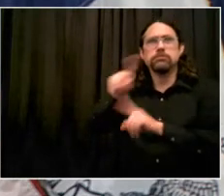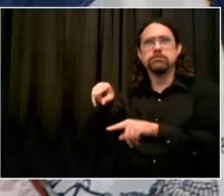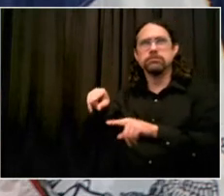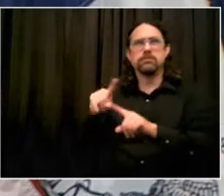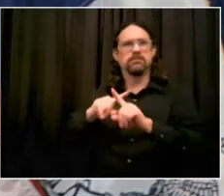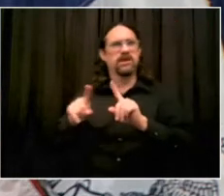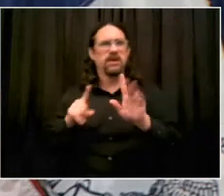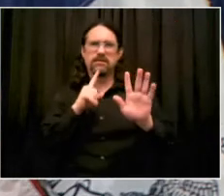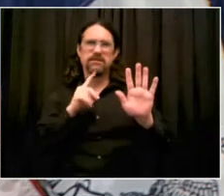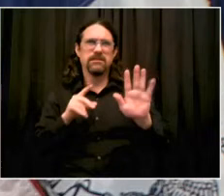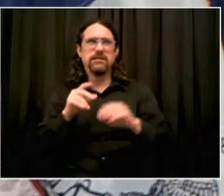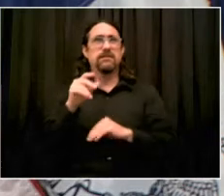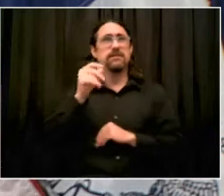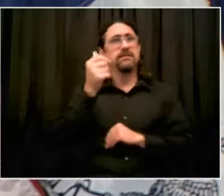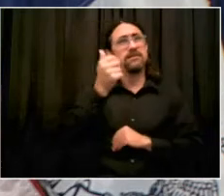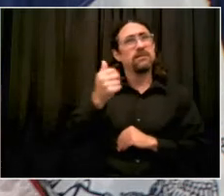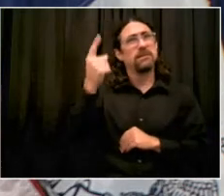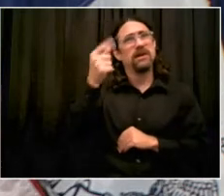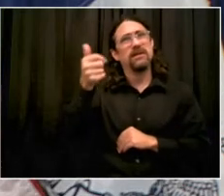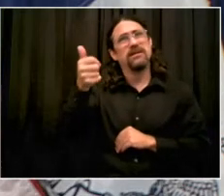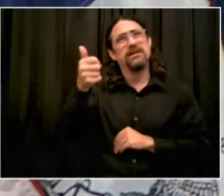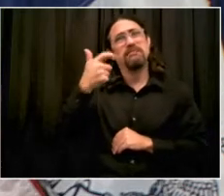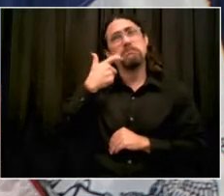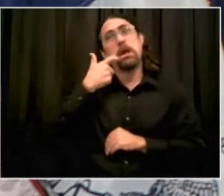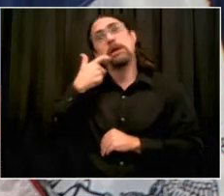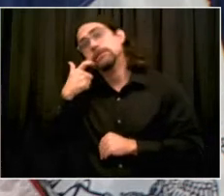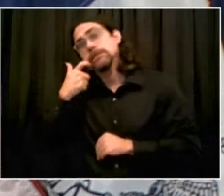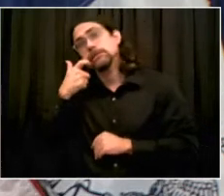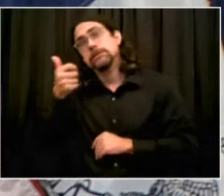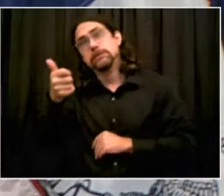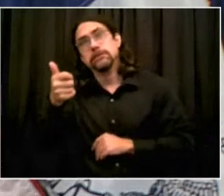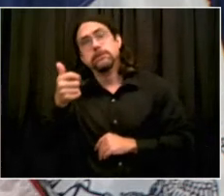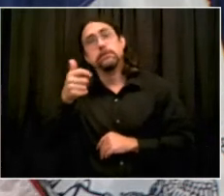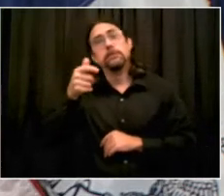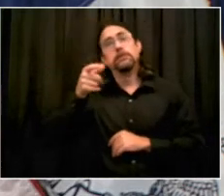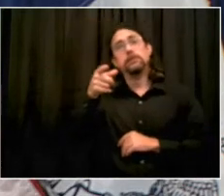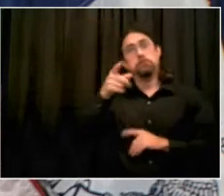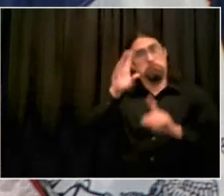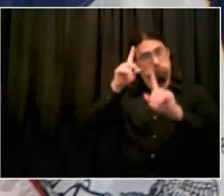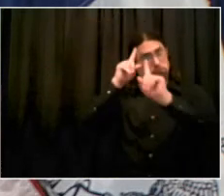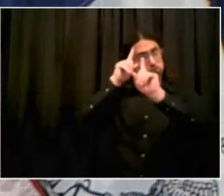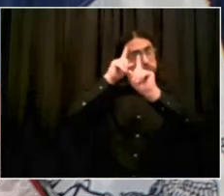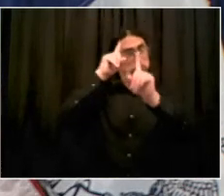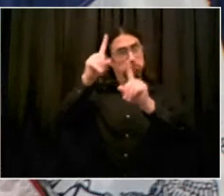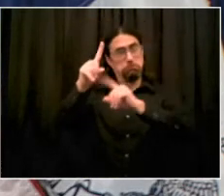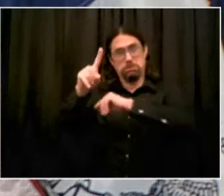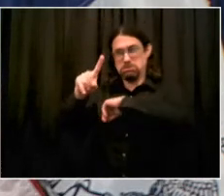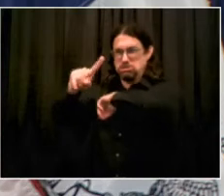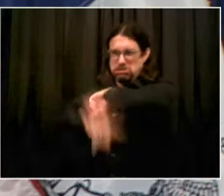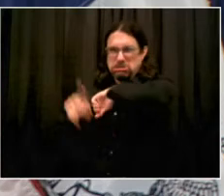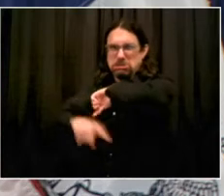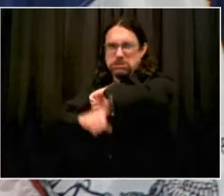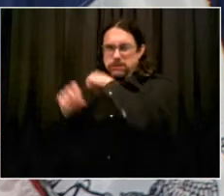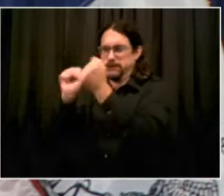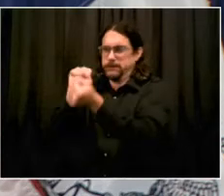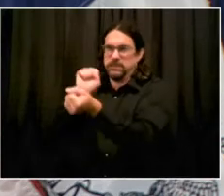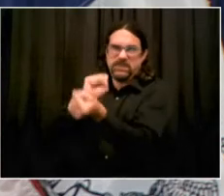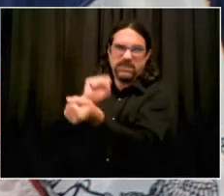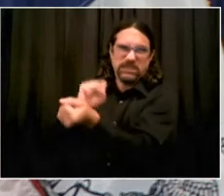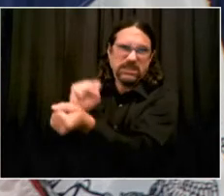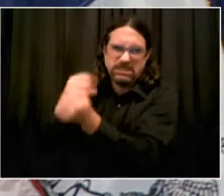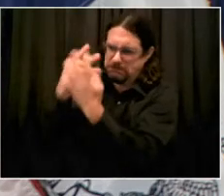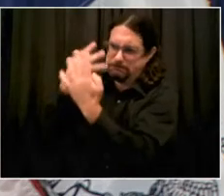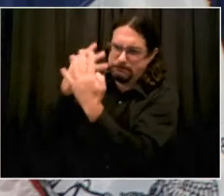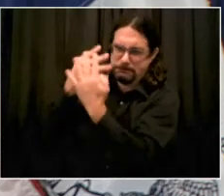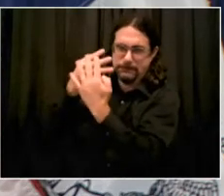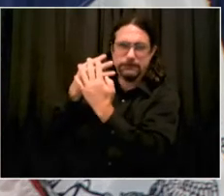out of addiction. You provide services to help people get well and support them. If people need mental health services,